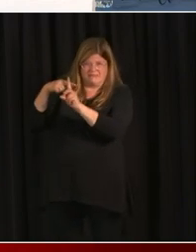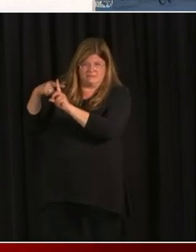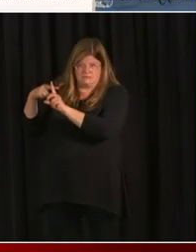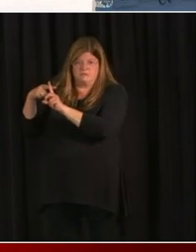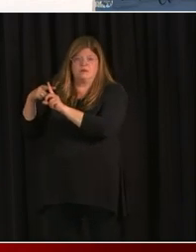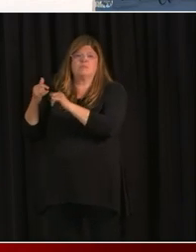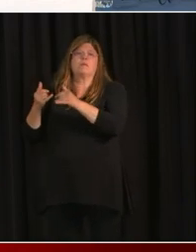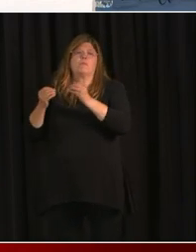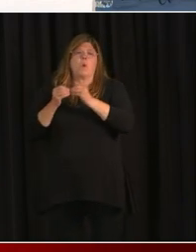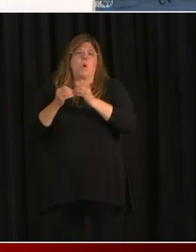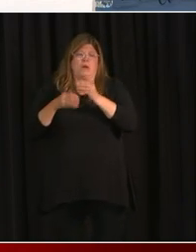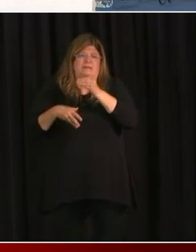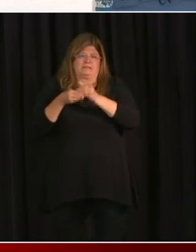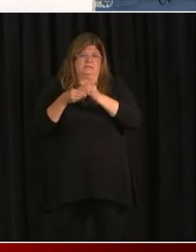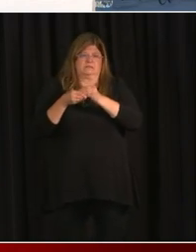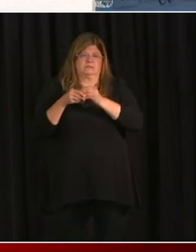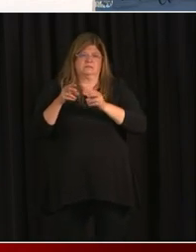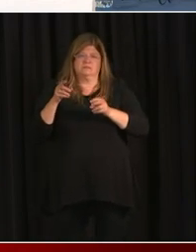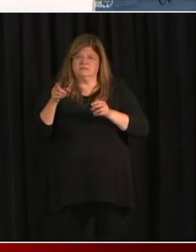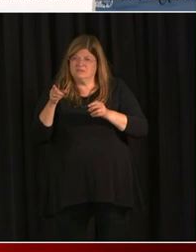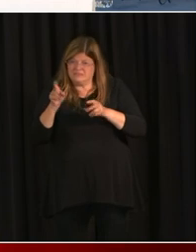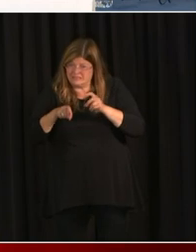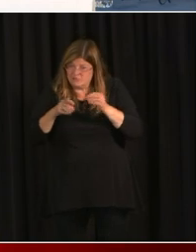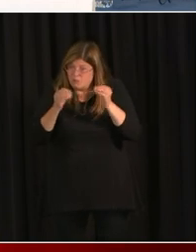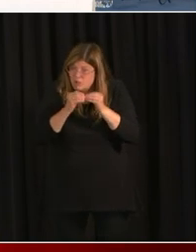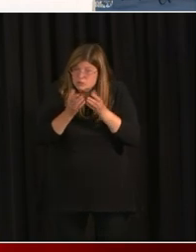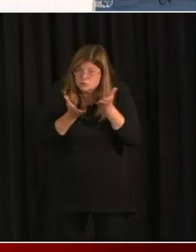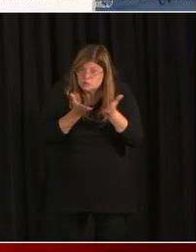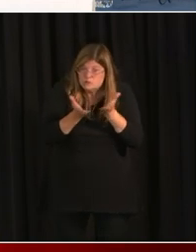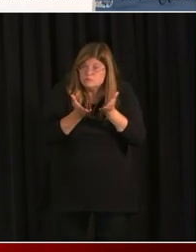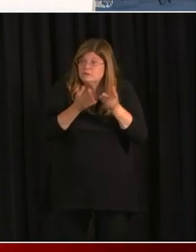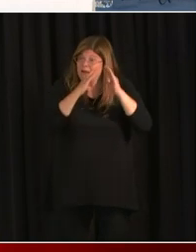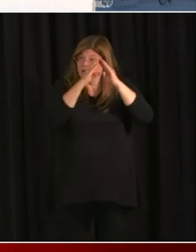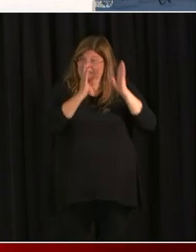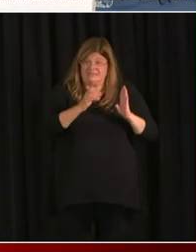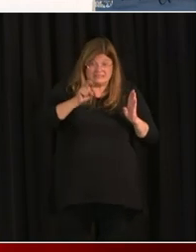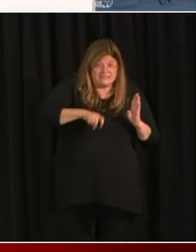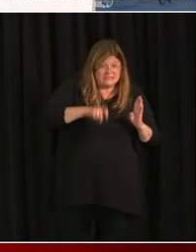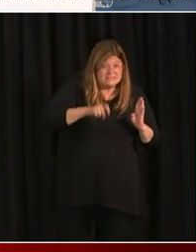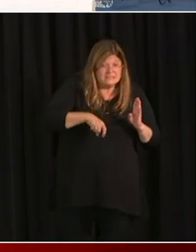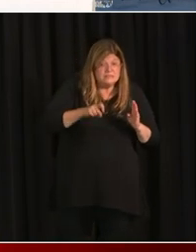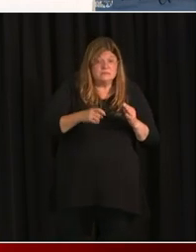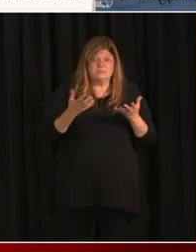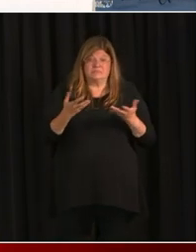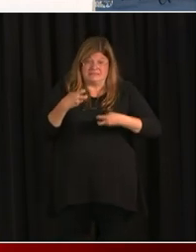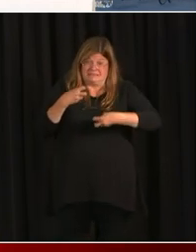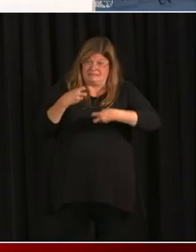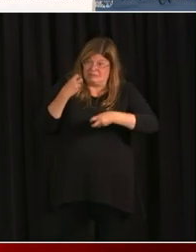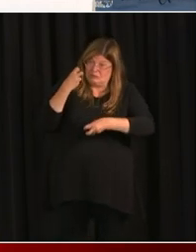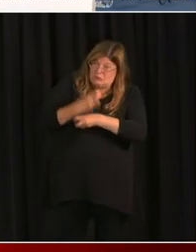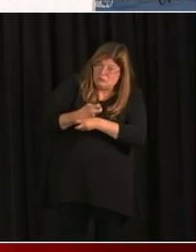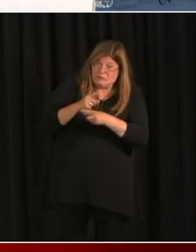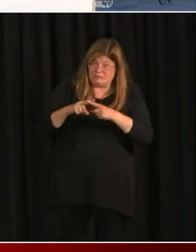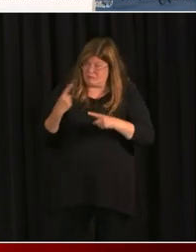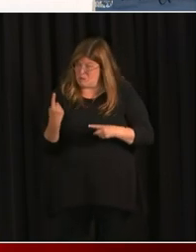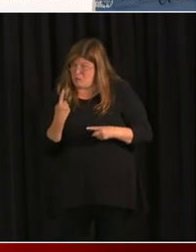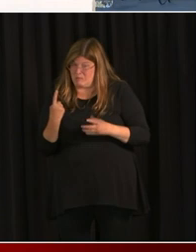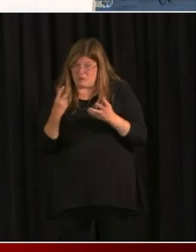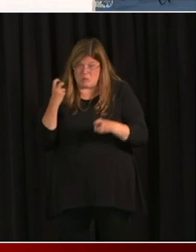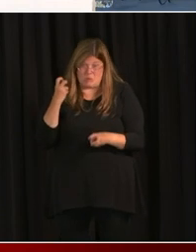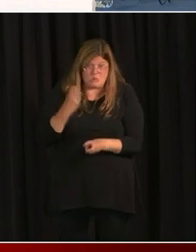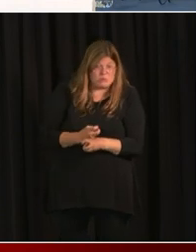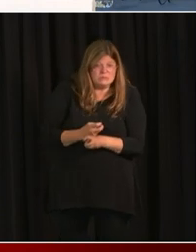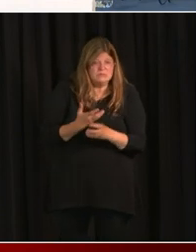have social service needs, housing needs, meaning that they have a difficulty isolating from other people in their